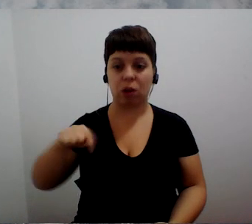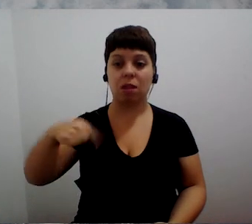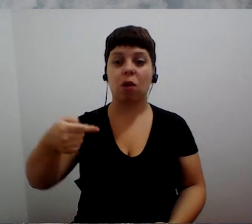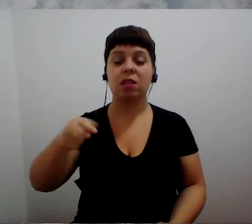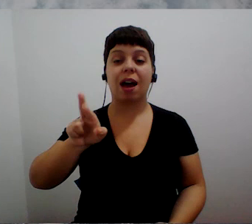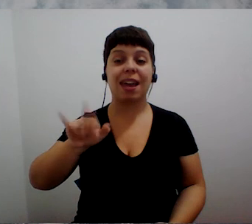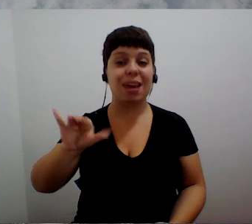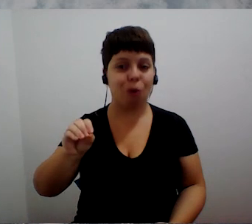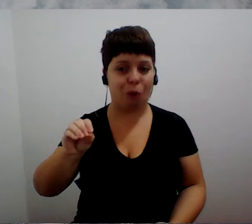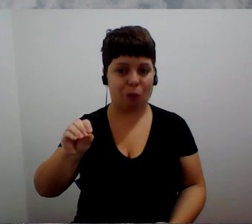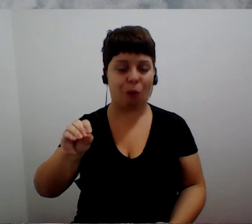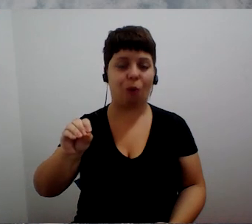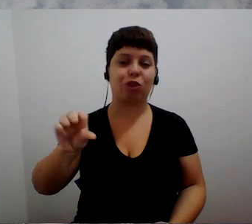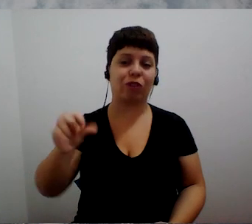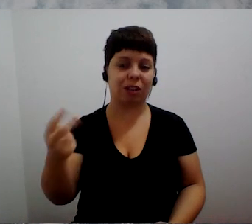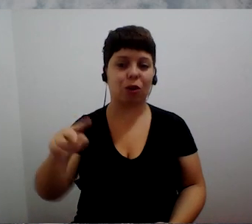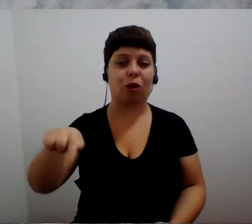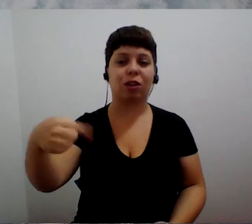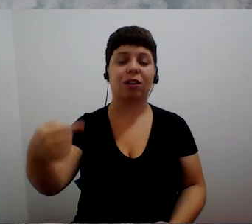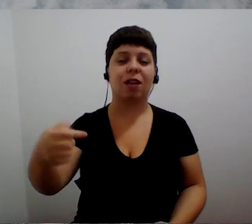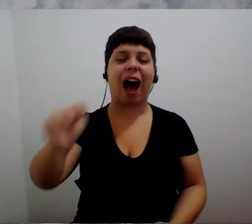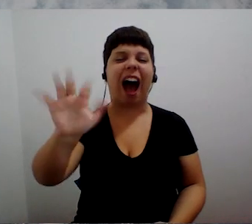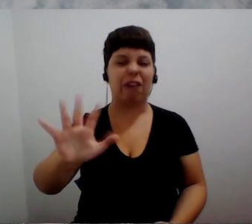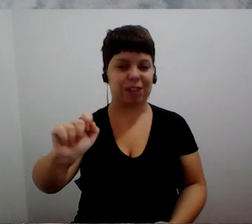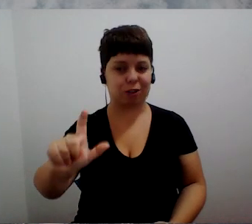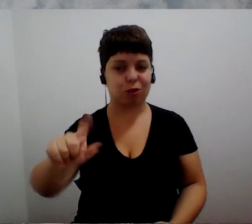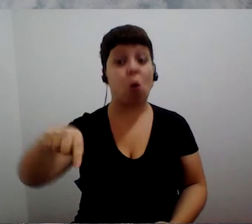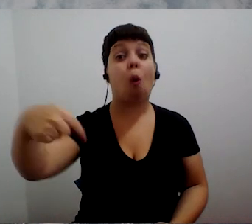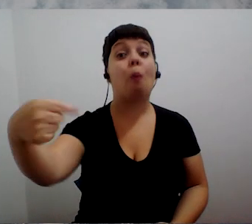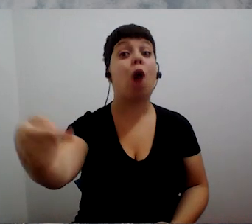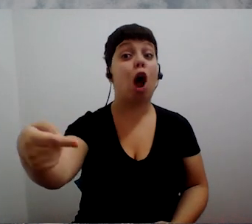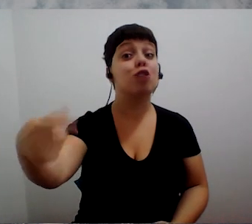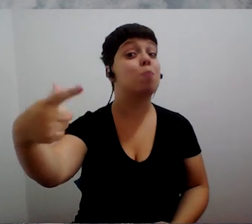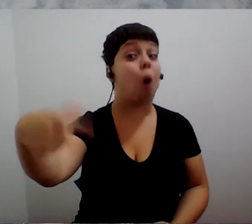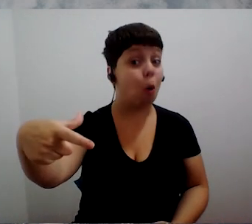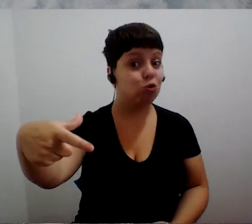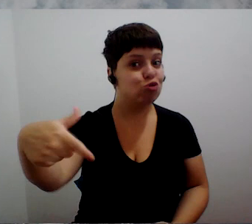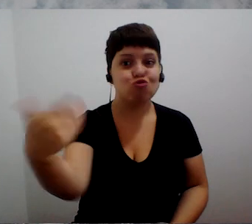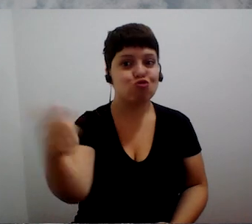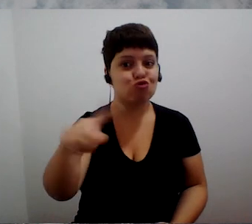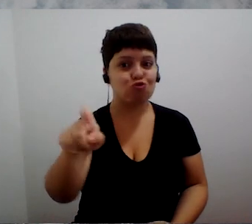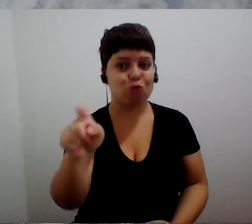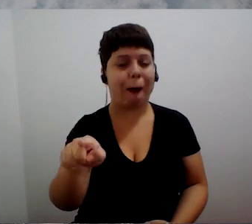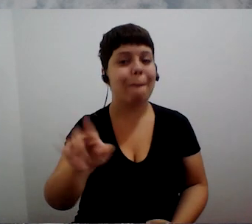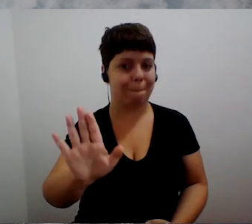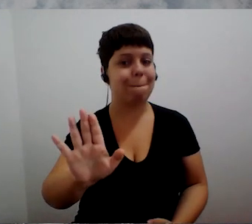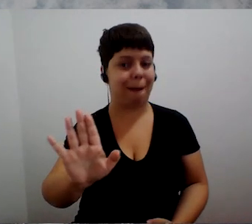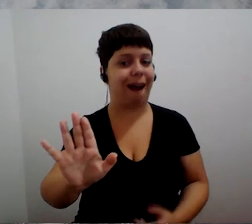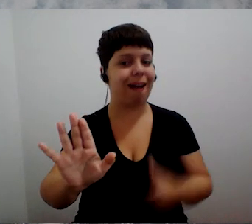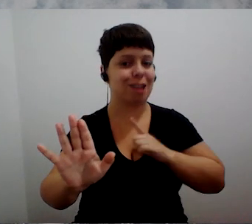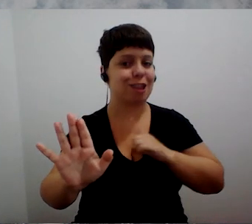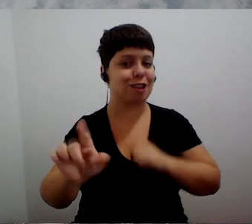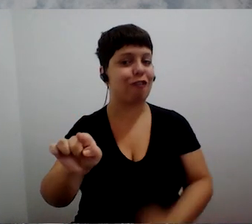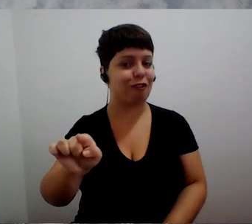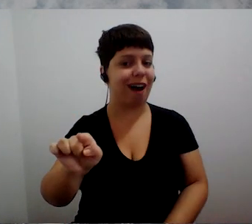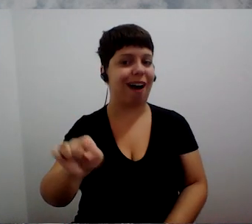started in Stockholm in 72, and then in Rio and in Johannesburg and Rio again, and then the next one, I'm not